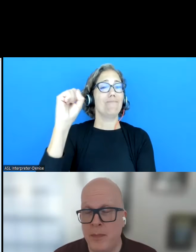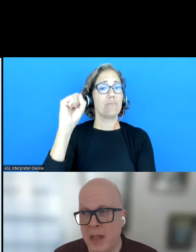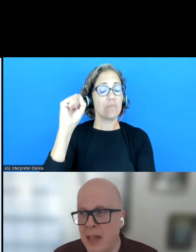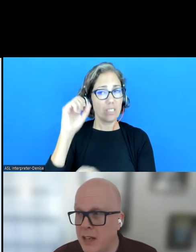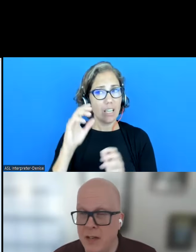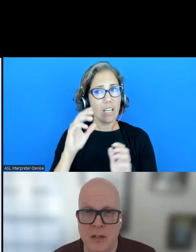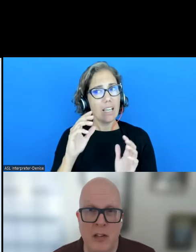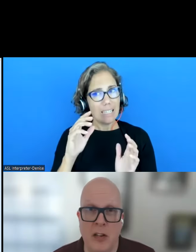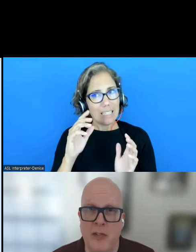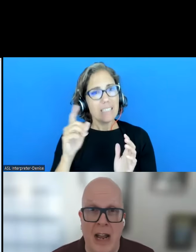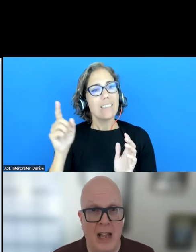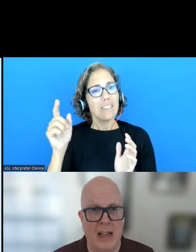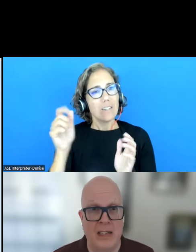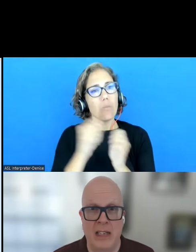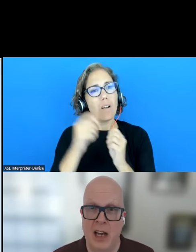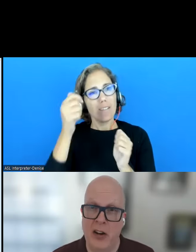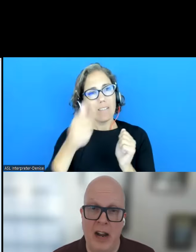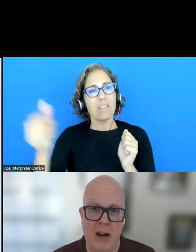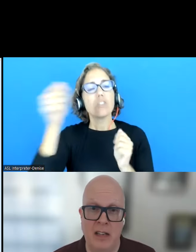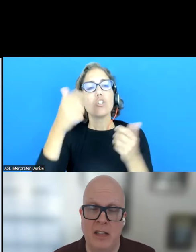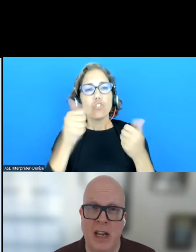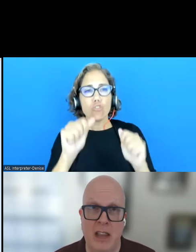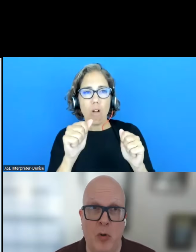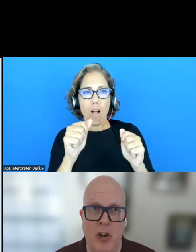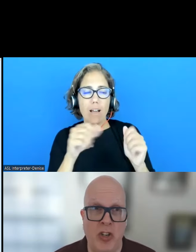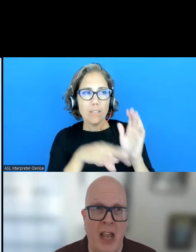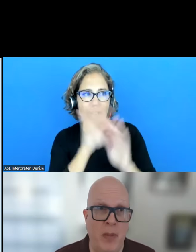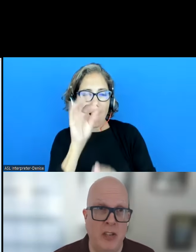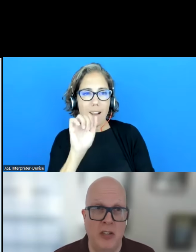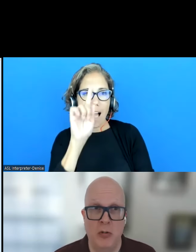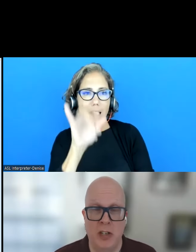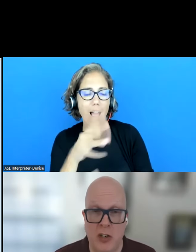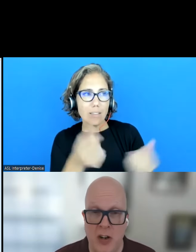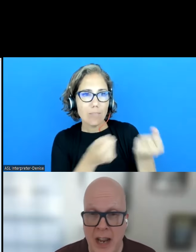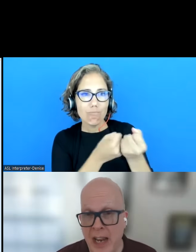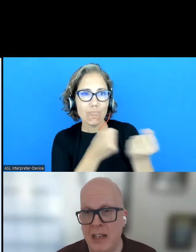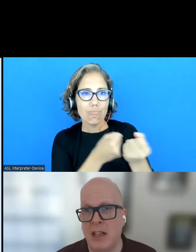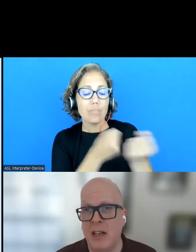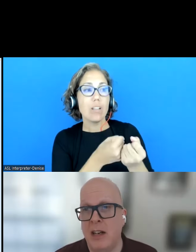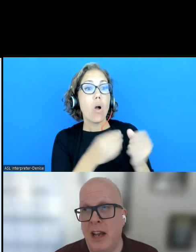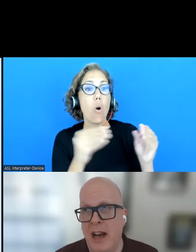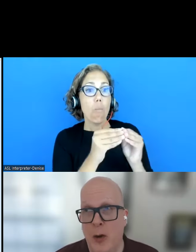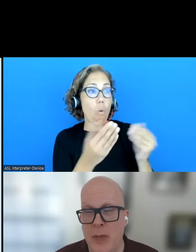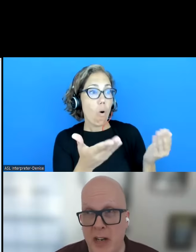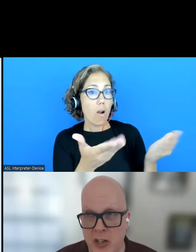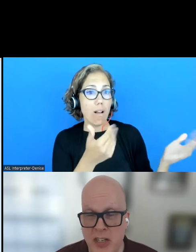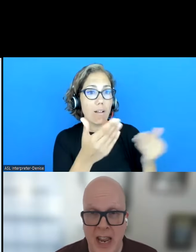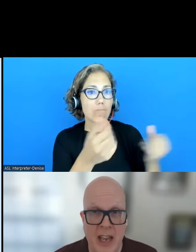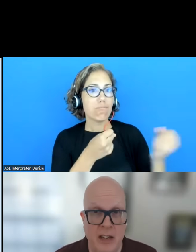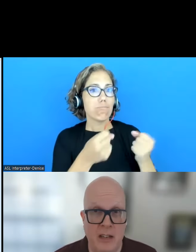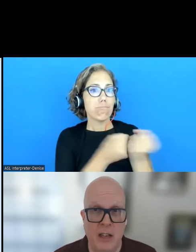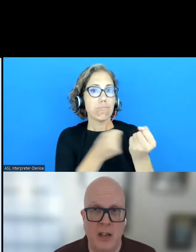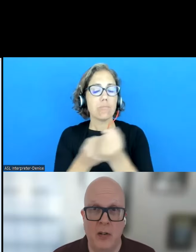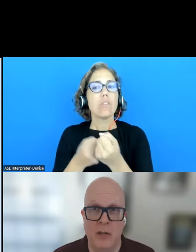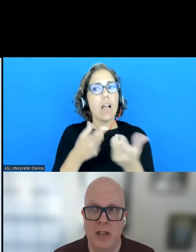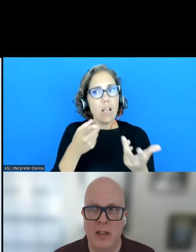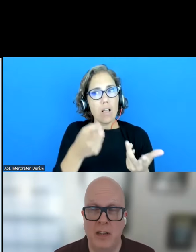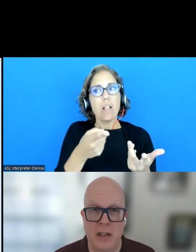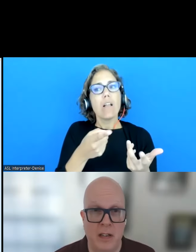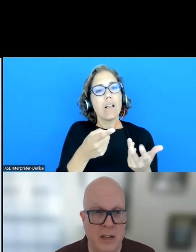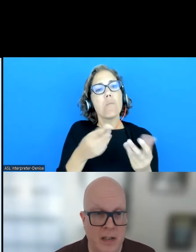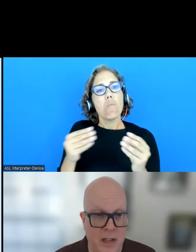quarters, look for allies in other areas. And the more champions you can create and help them understand, you